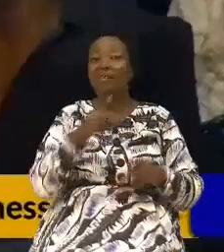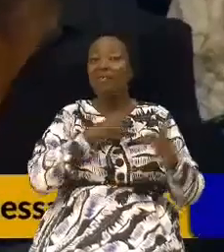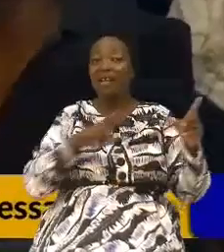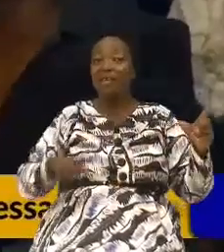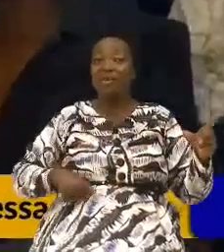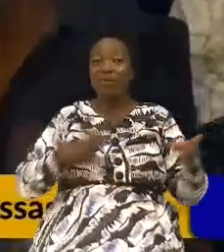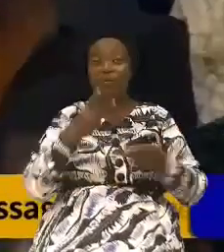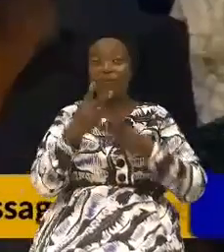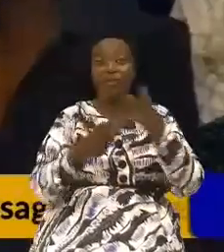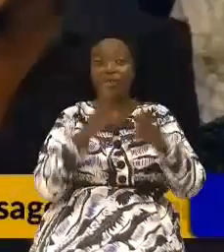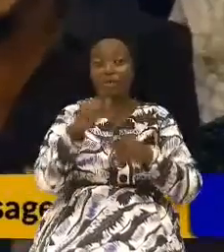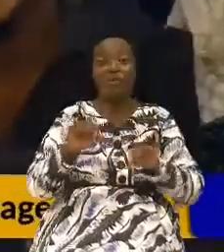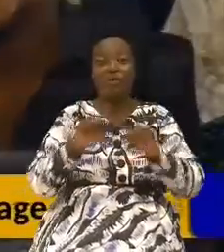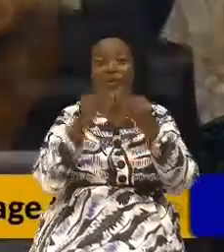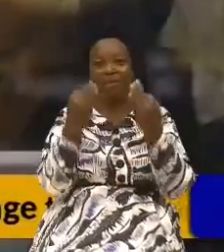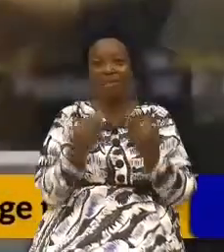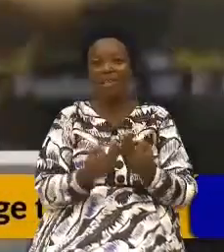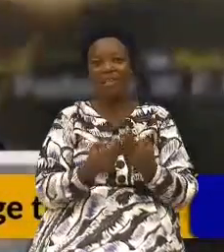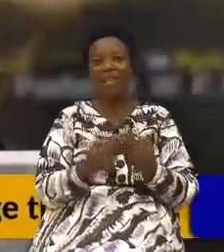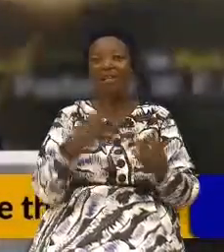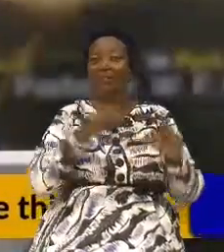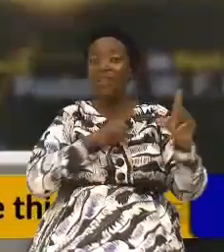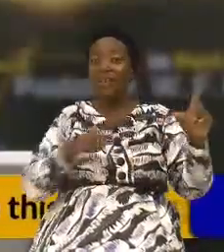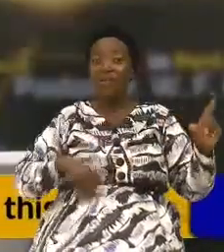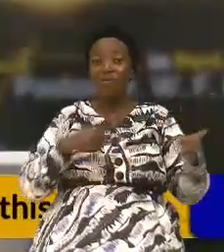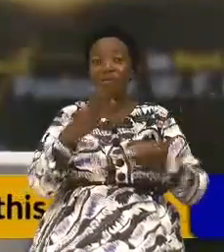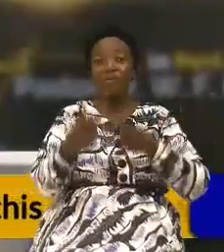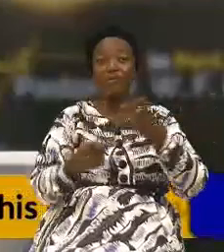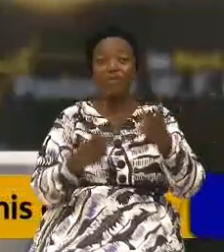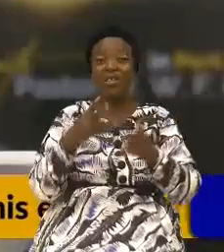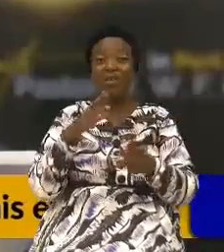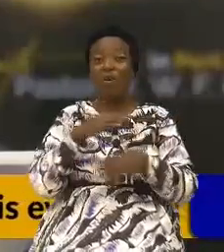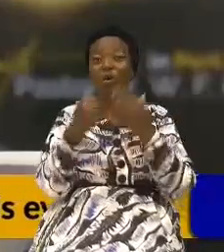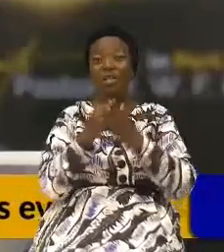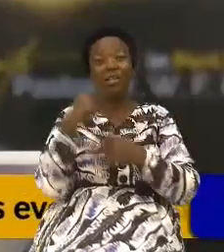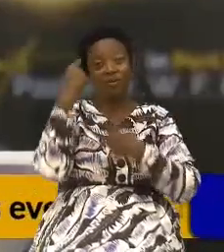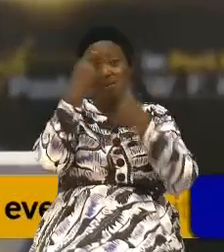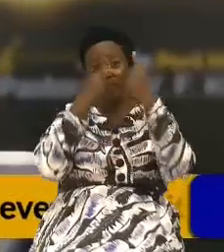your family. The Lord will visit all that concerns you.